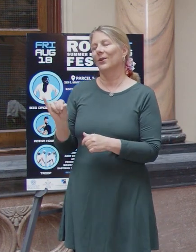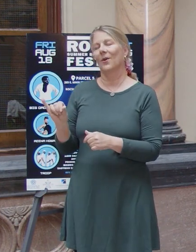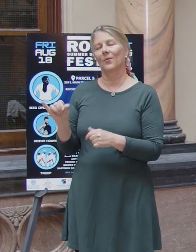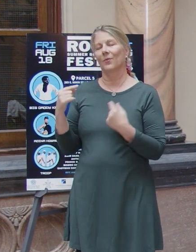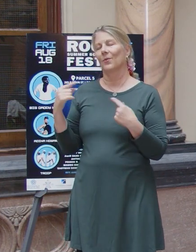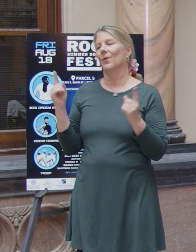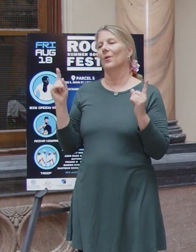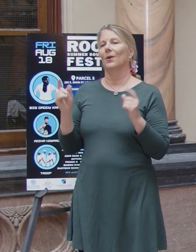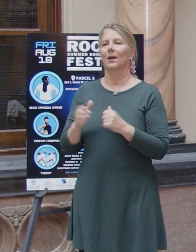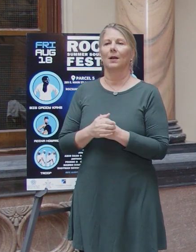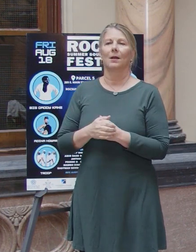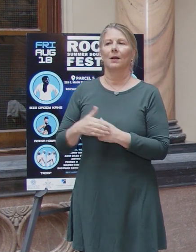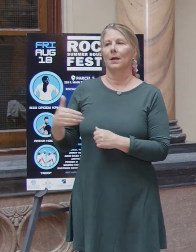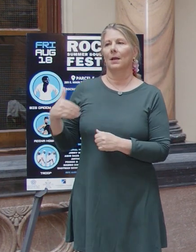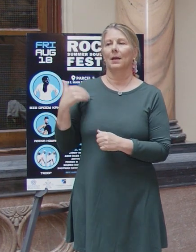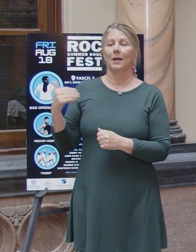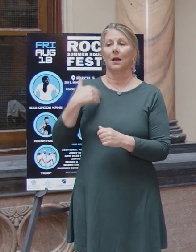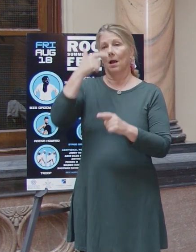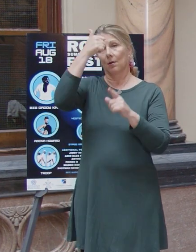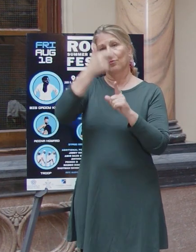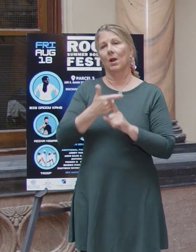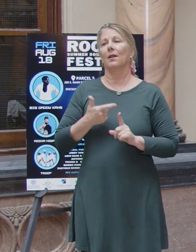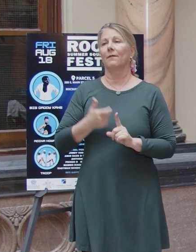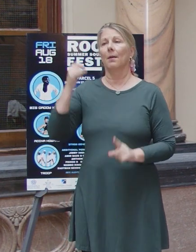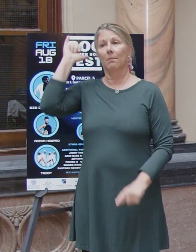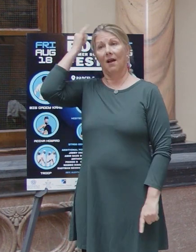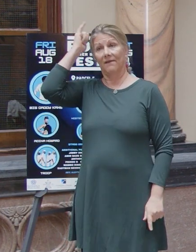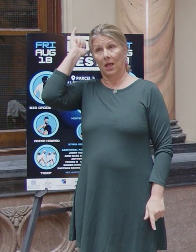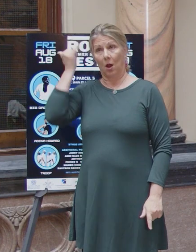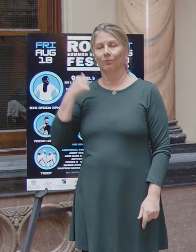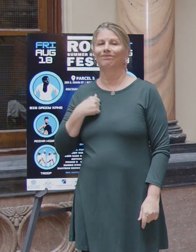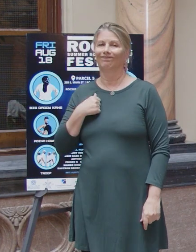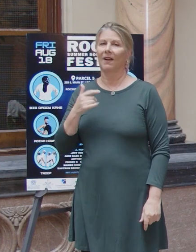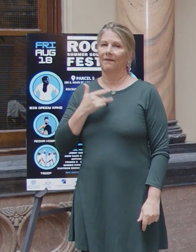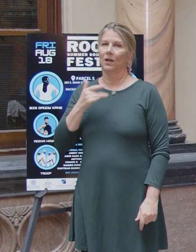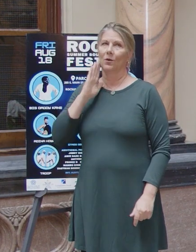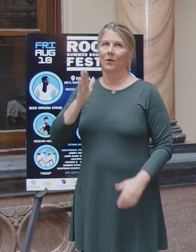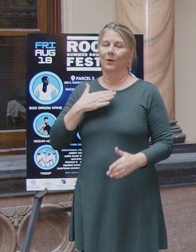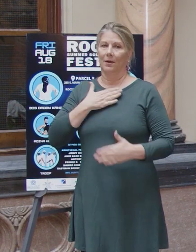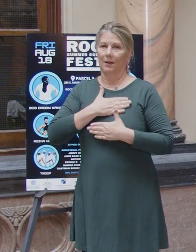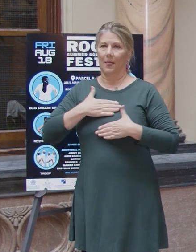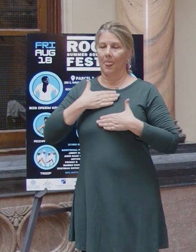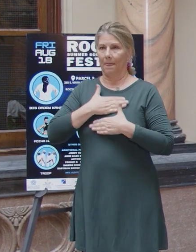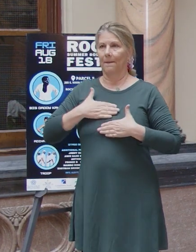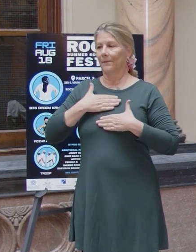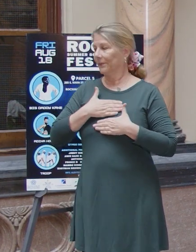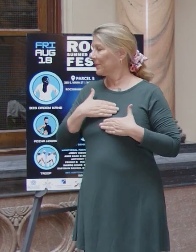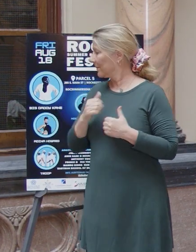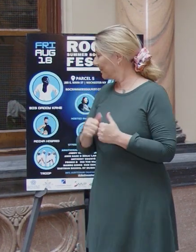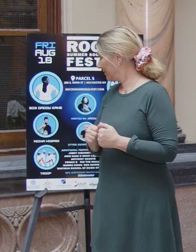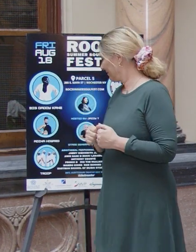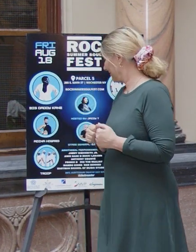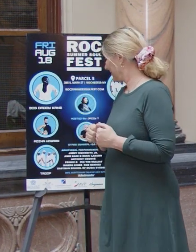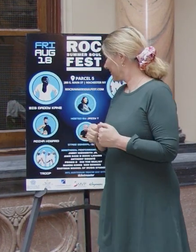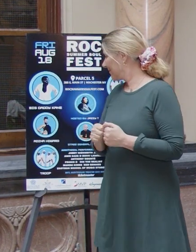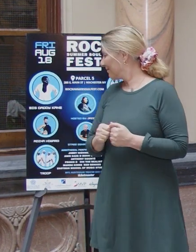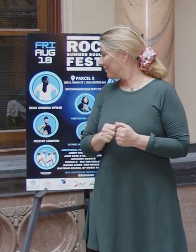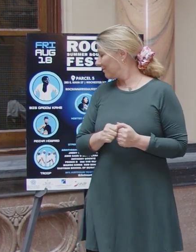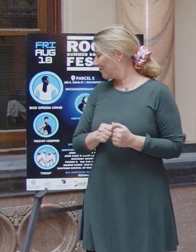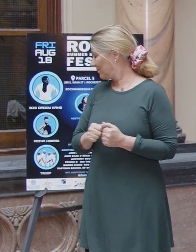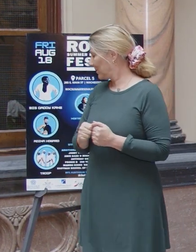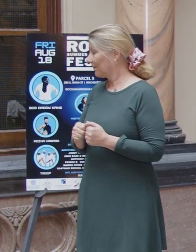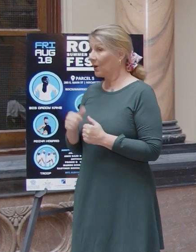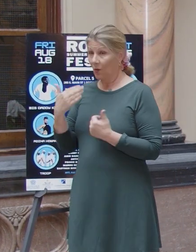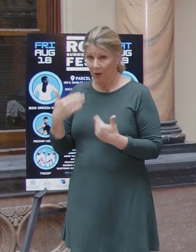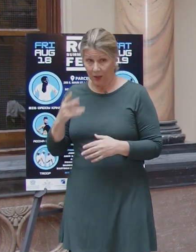a young brother from Buffalo, who I think everybody will definitely enjoy, is Rod Bonner. So we're